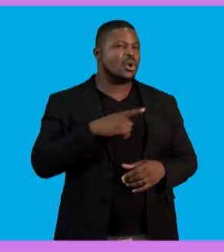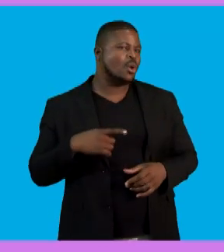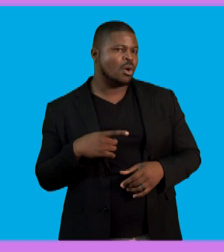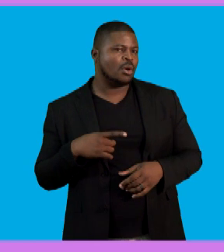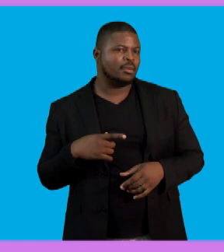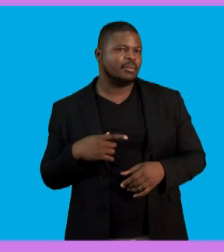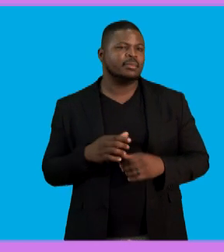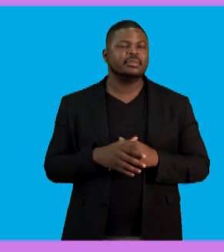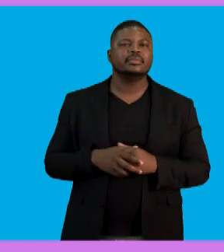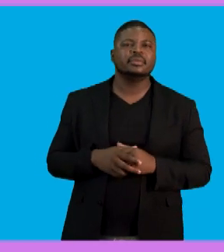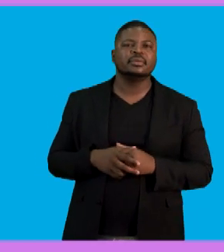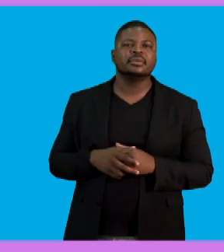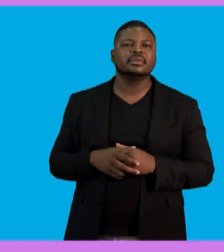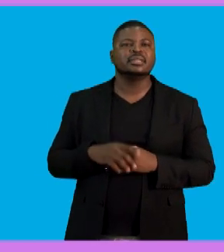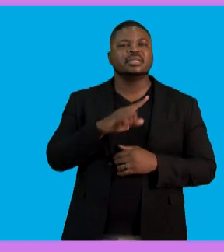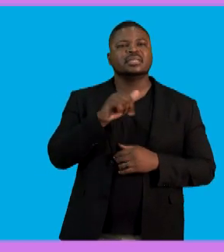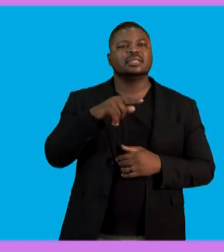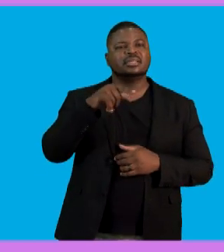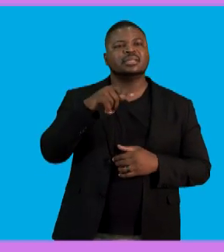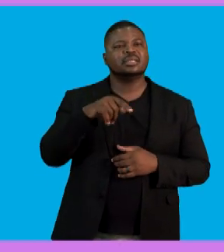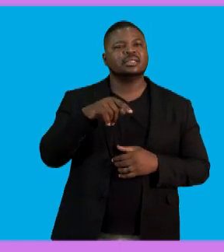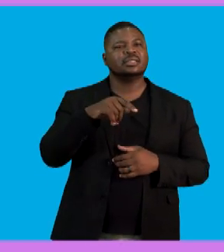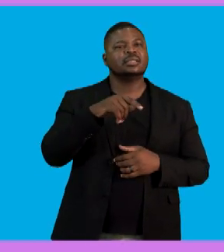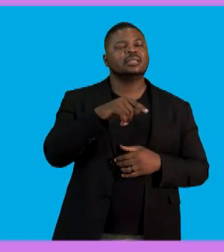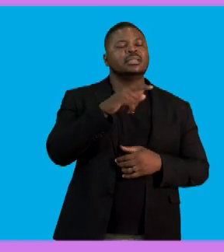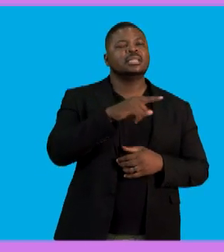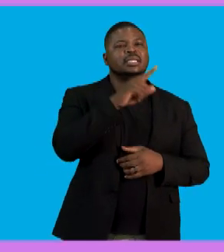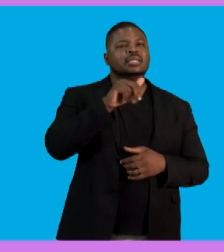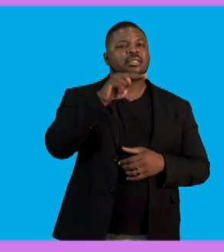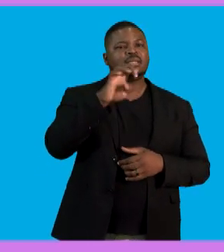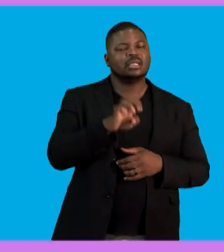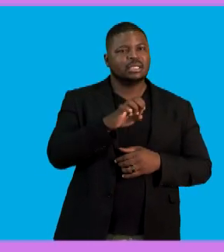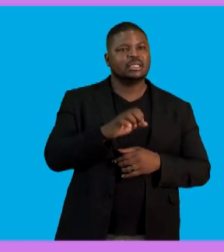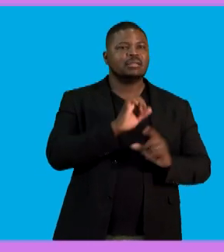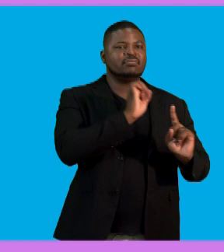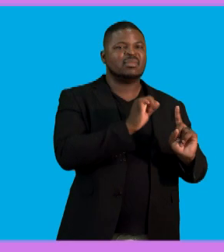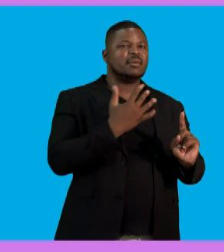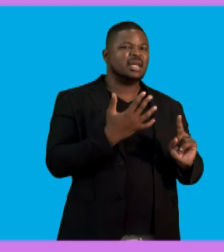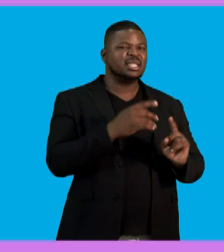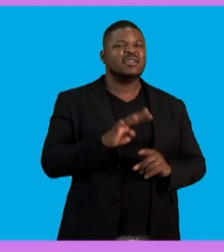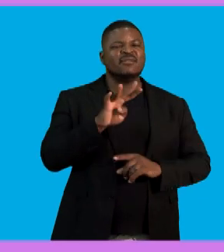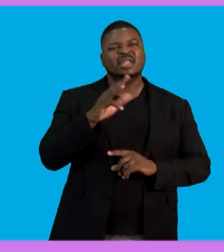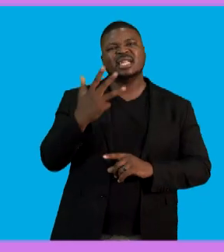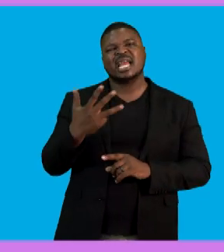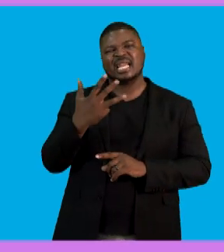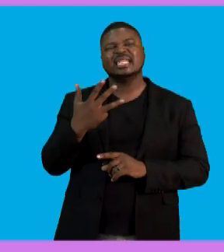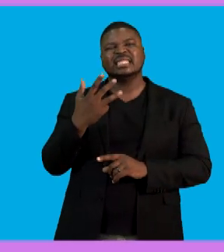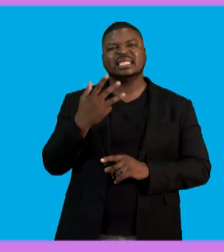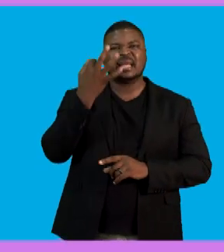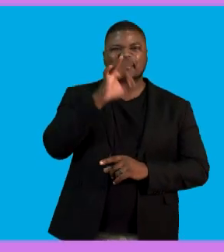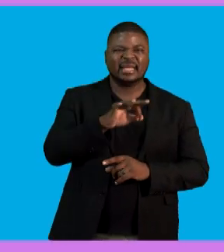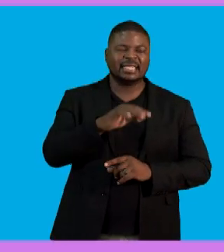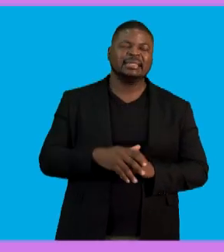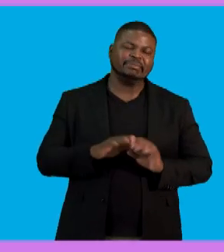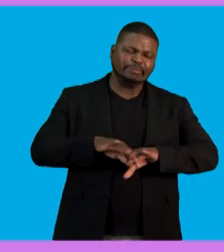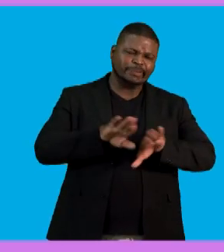Zain and Pax. Zain, it's going to be 11 and 49. It means Zain took her 49 minutes. It took